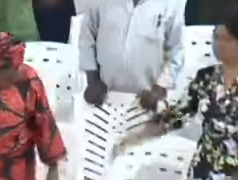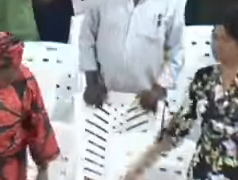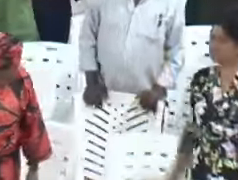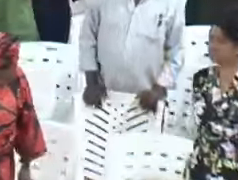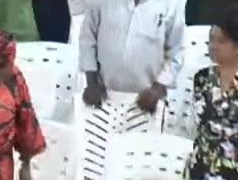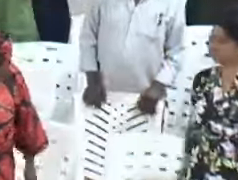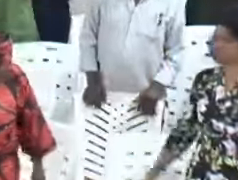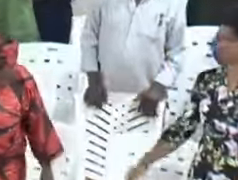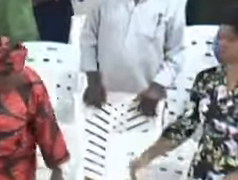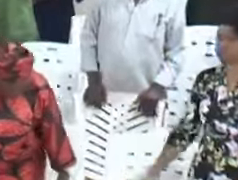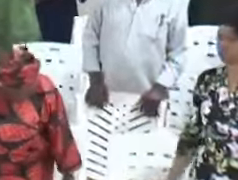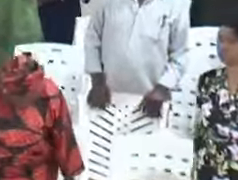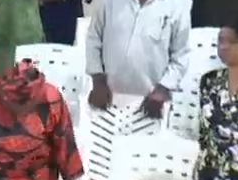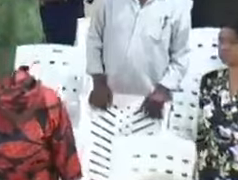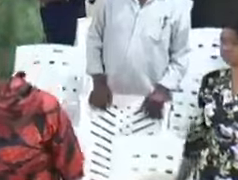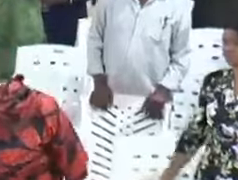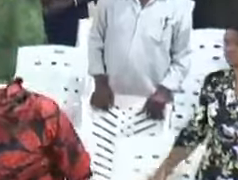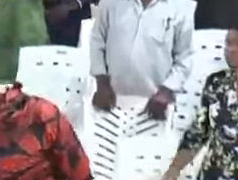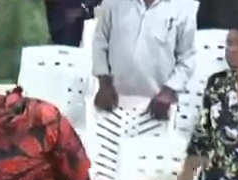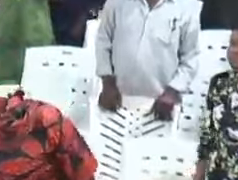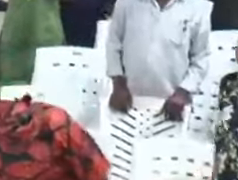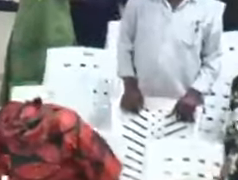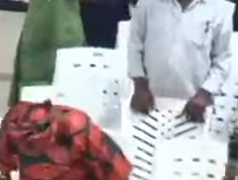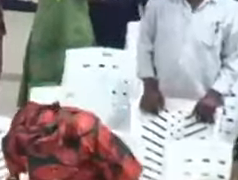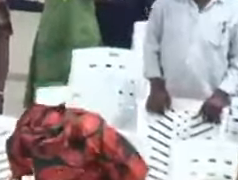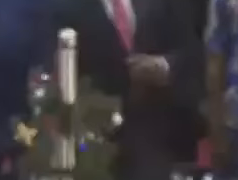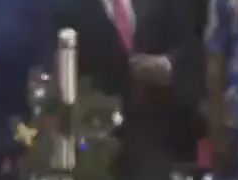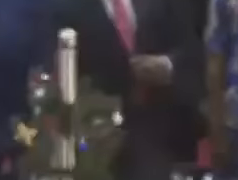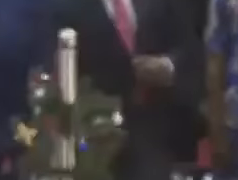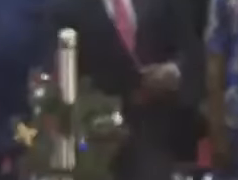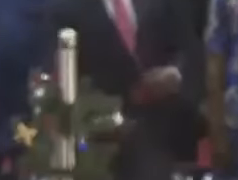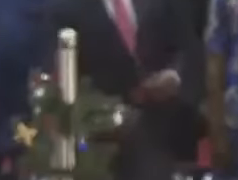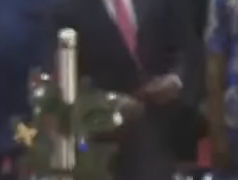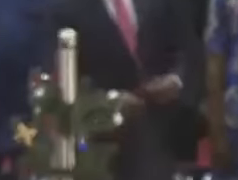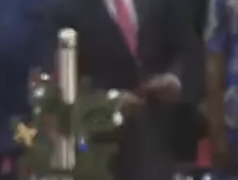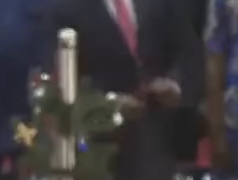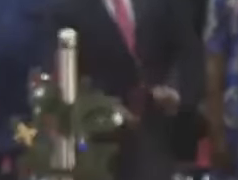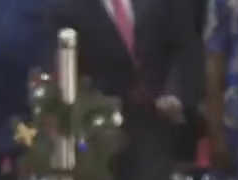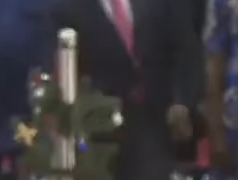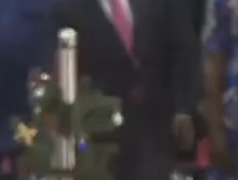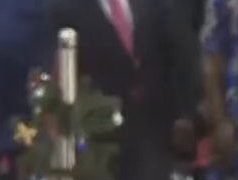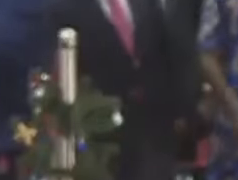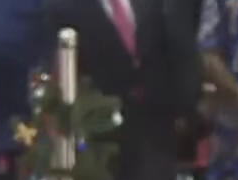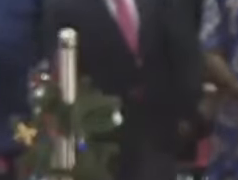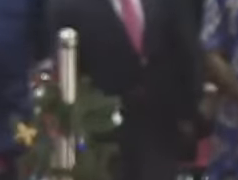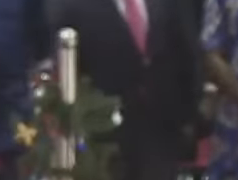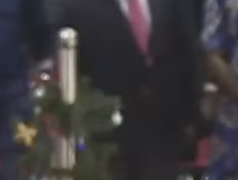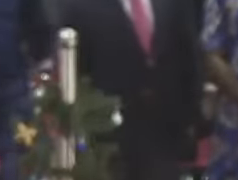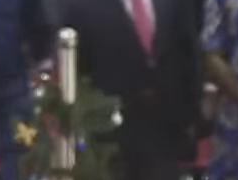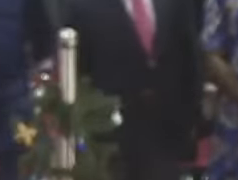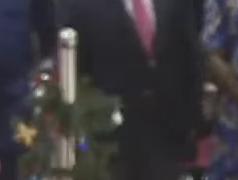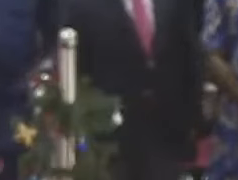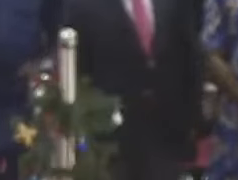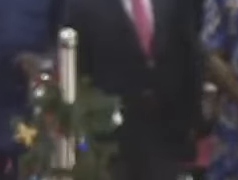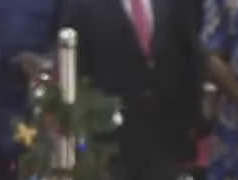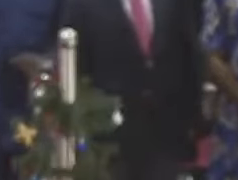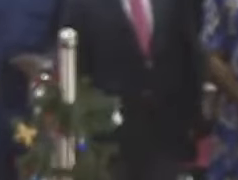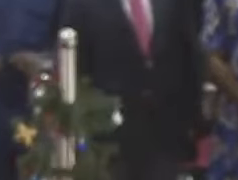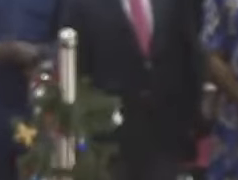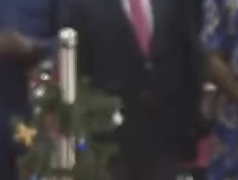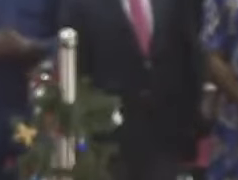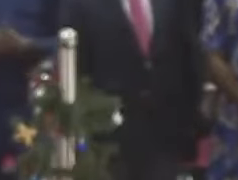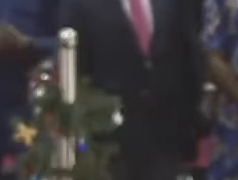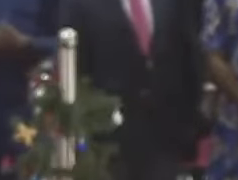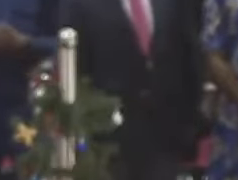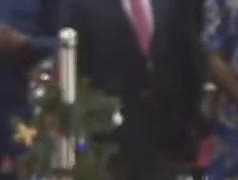Amen. Amen. Well, there are heavyweights and there are heavyweights.